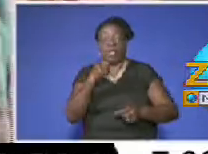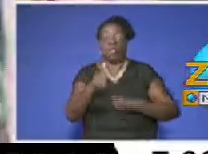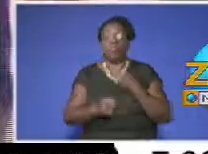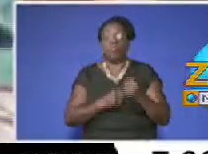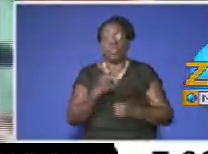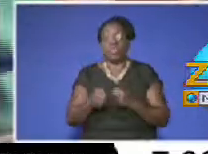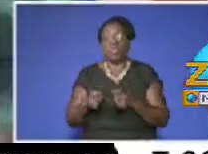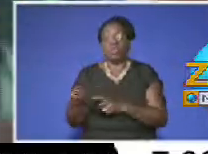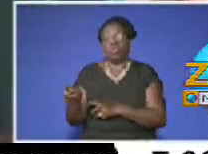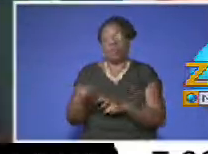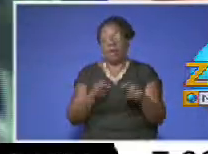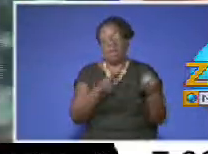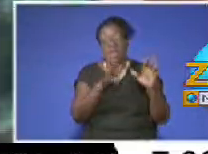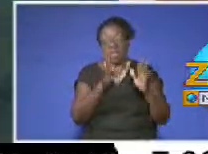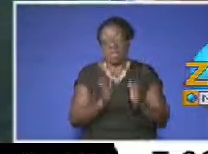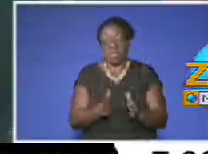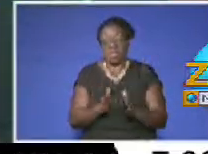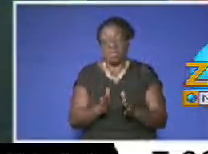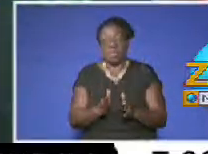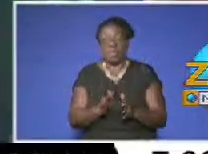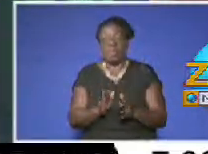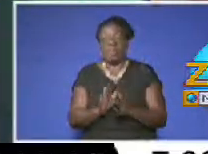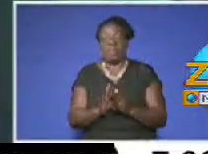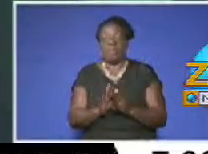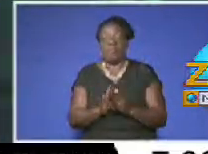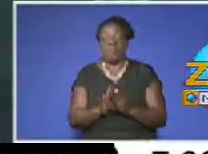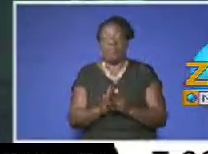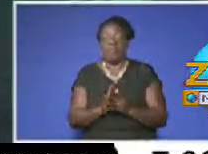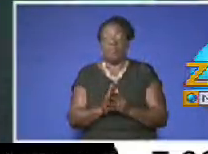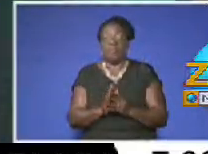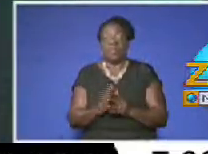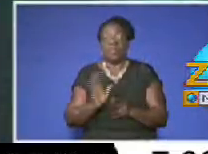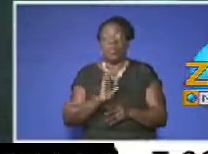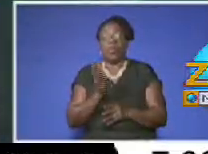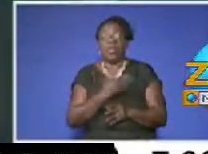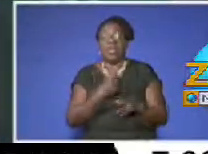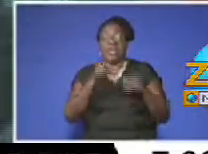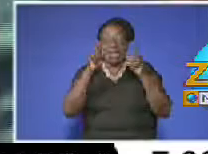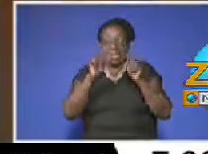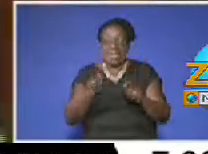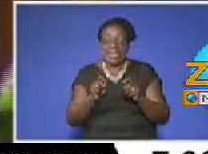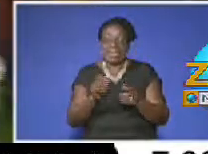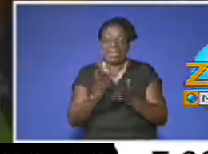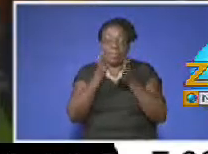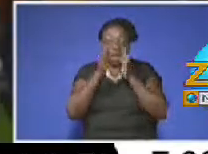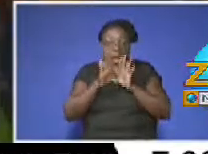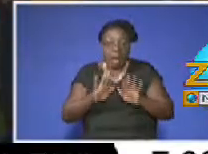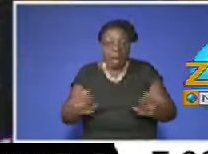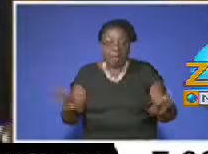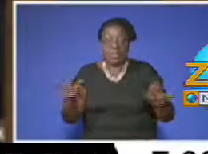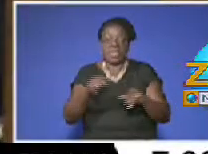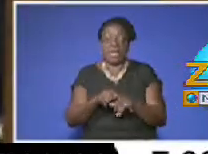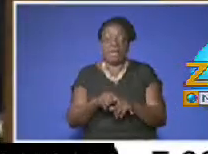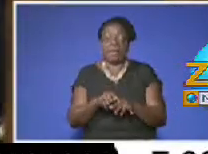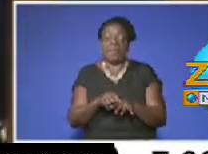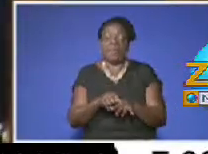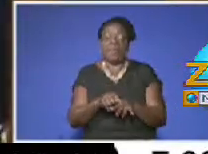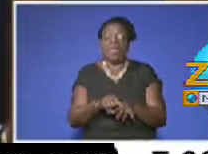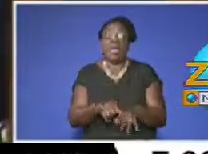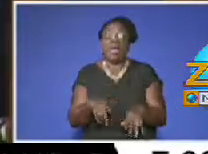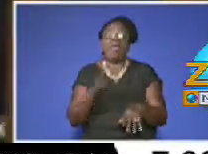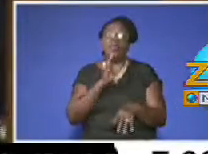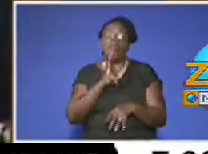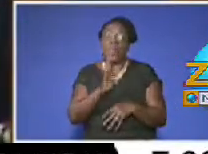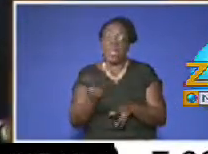relationship with our travel partners. We need a period of calm, a period of certainty, and a period for those in the tourism sector to